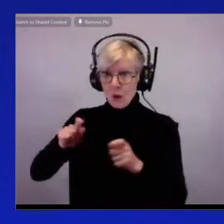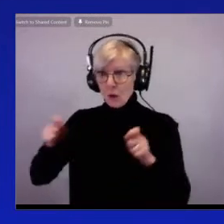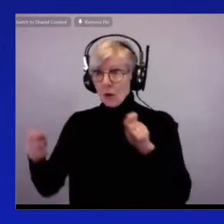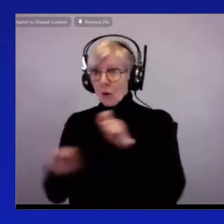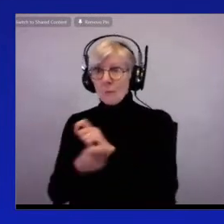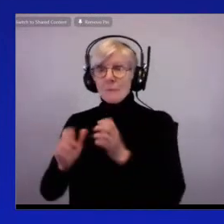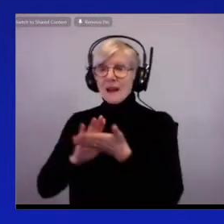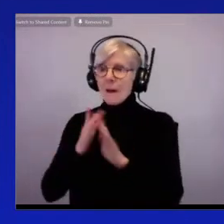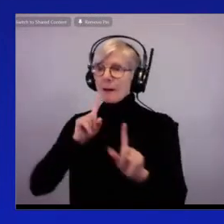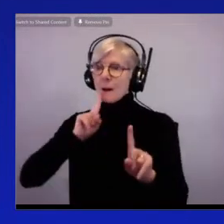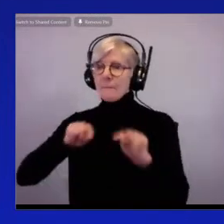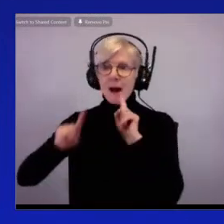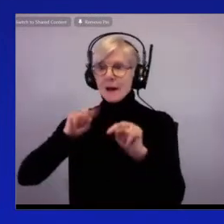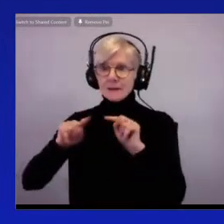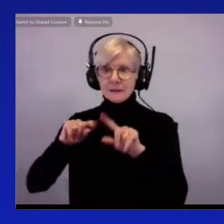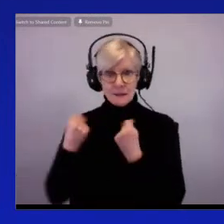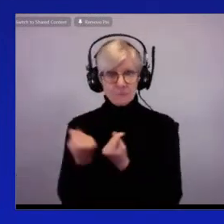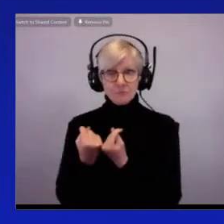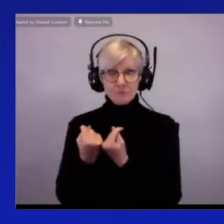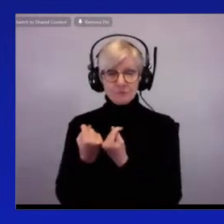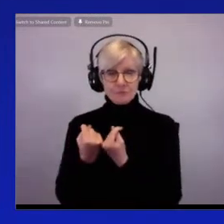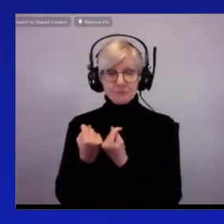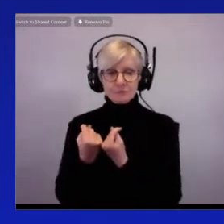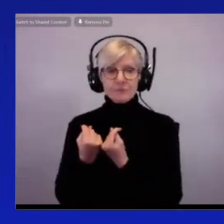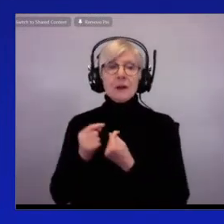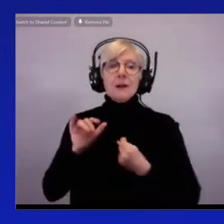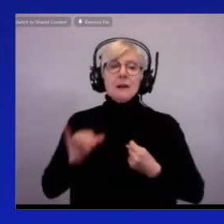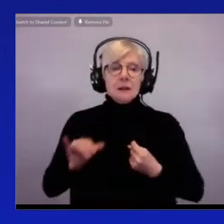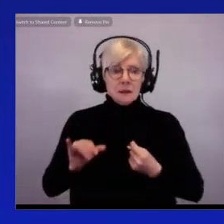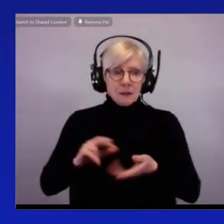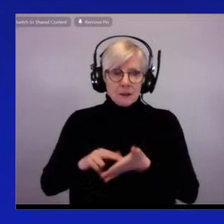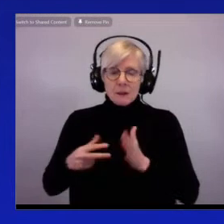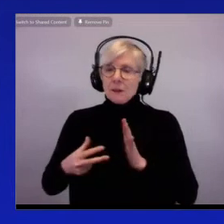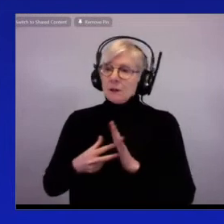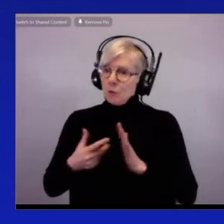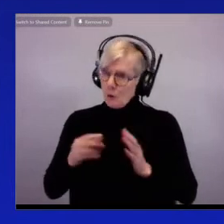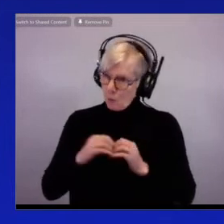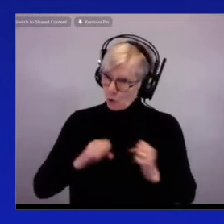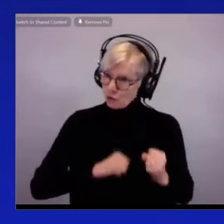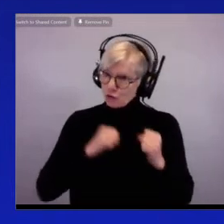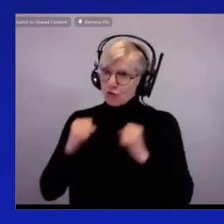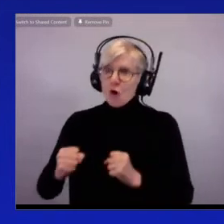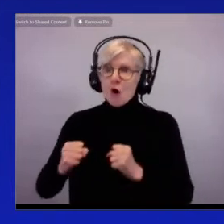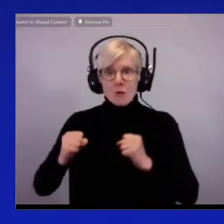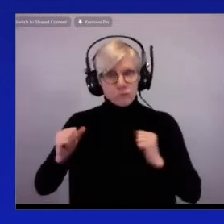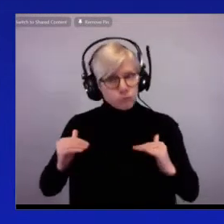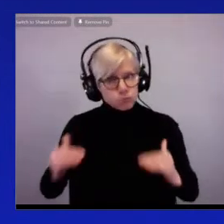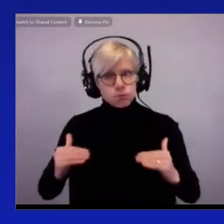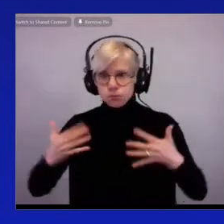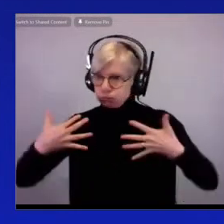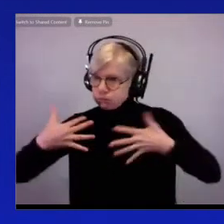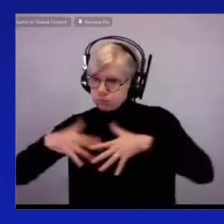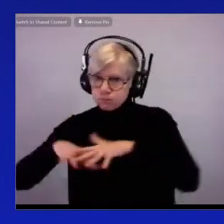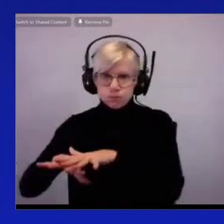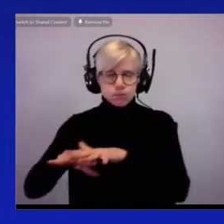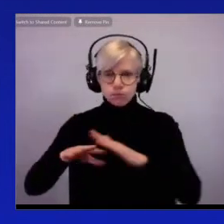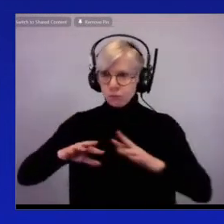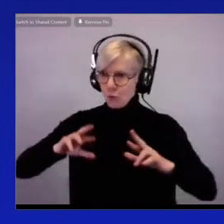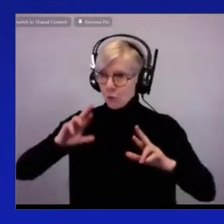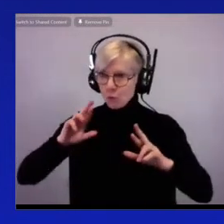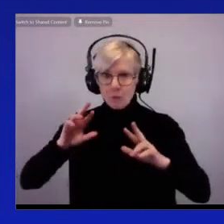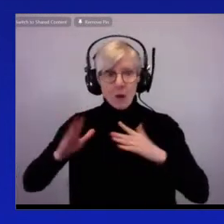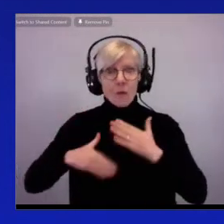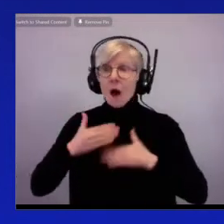team. This move made sure that we were a stronger level of integration, respecting the